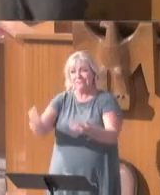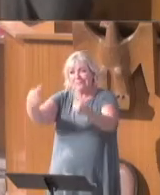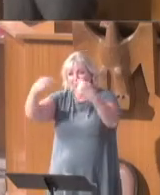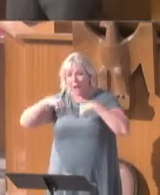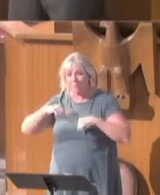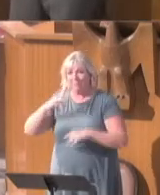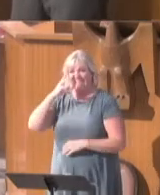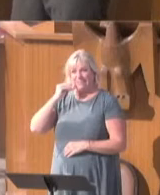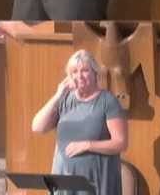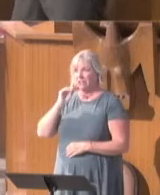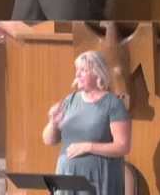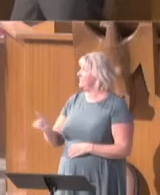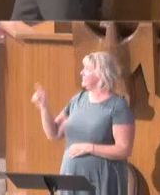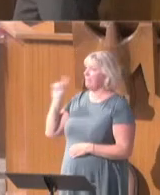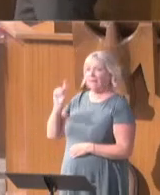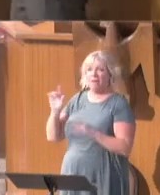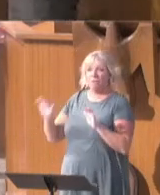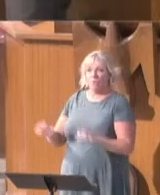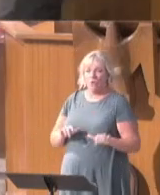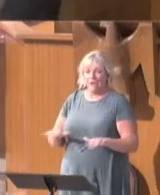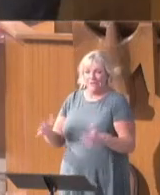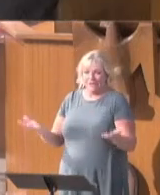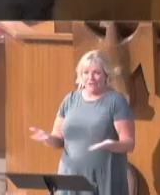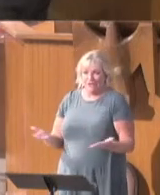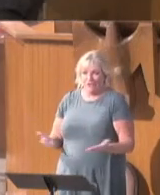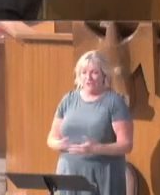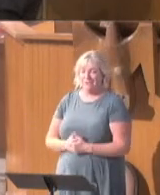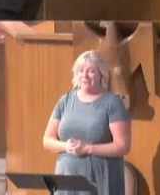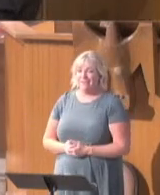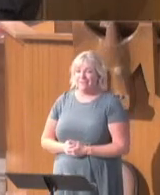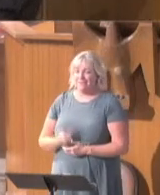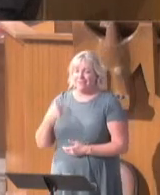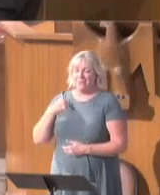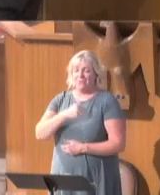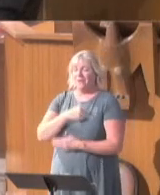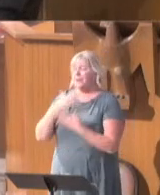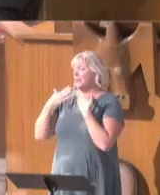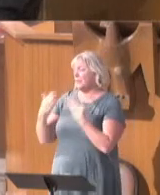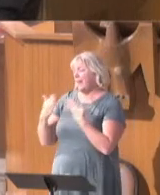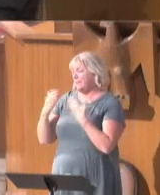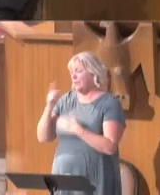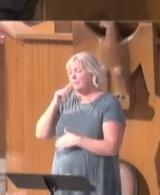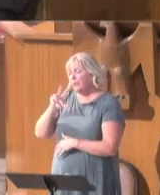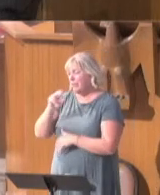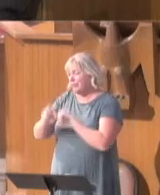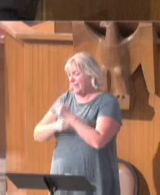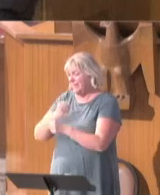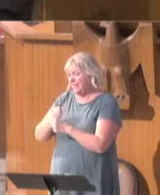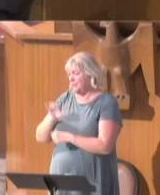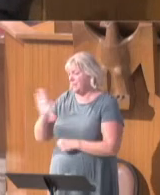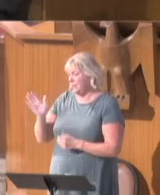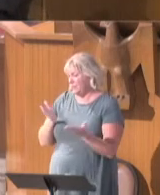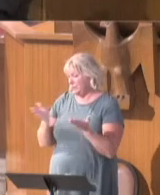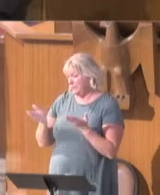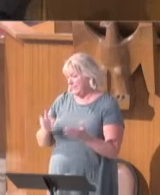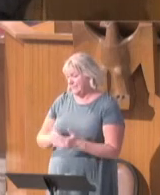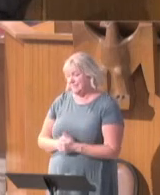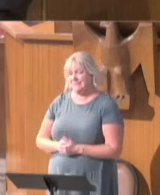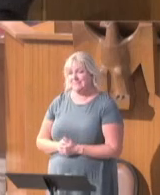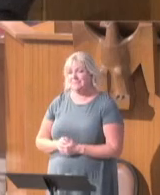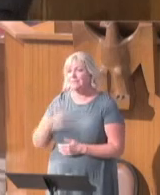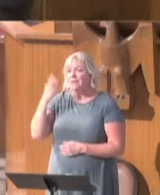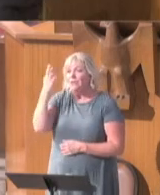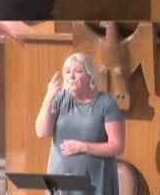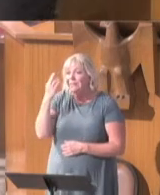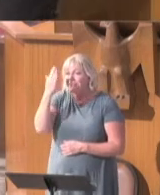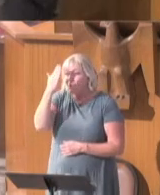this instrument here at Claremont United Church of Christ. We are so grateful for 30 years of service. And the reason why we